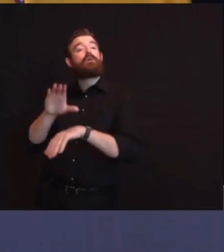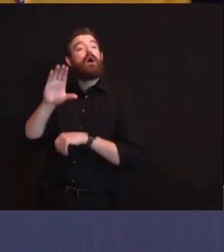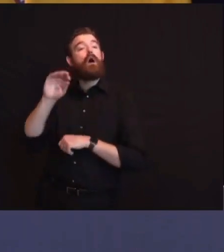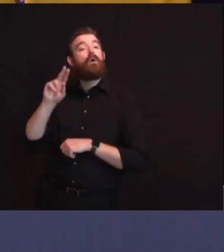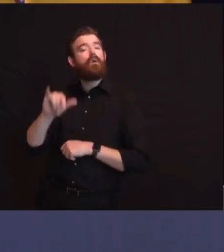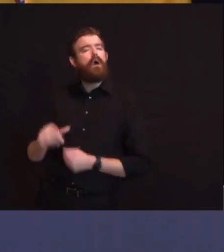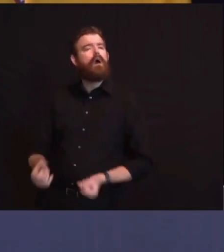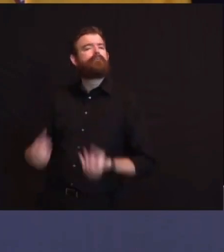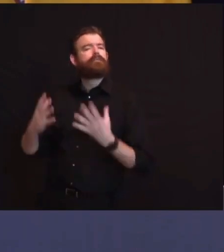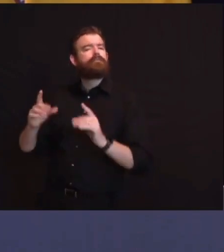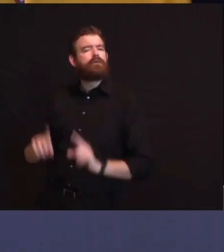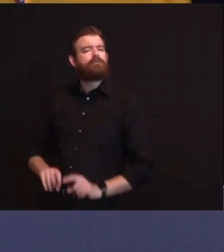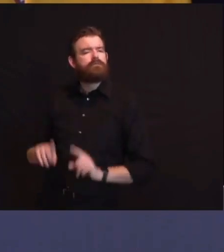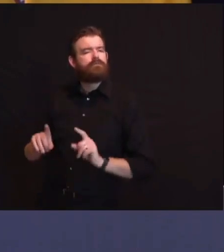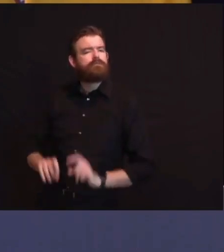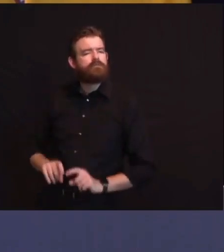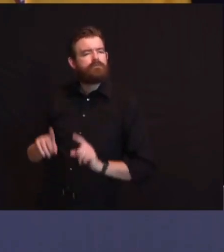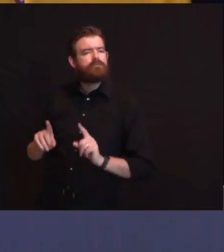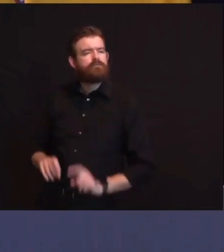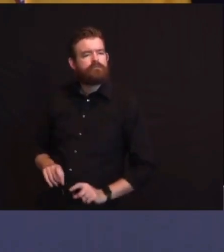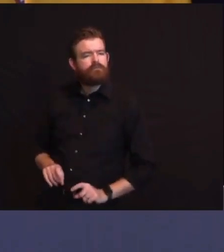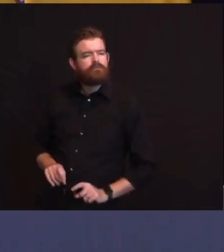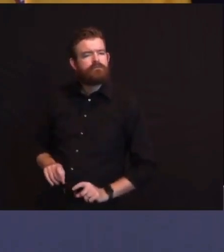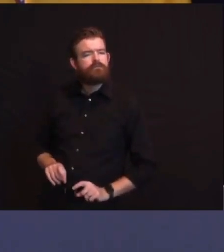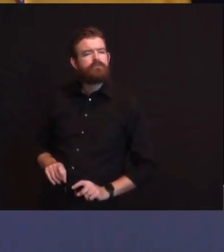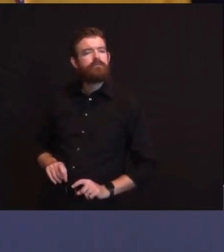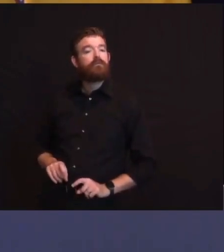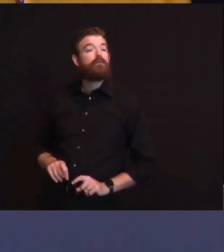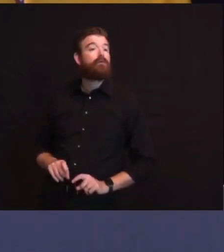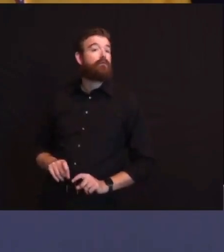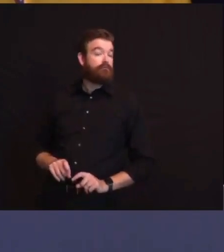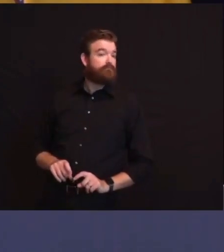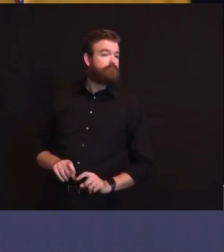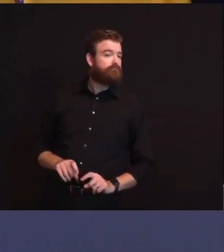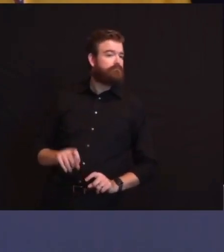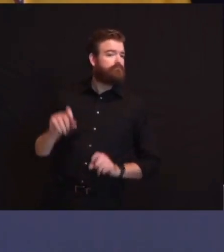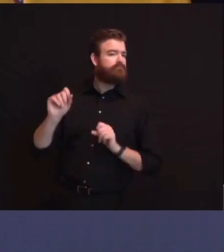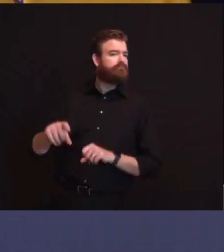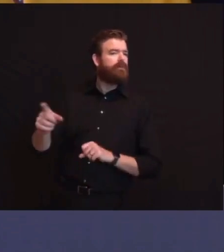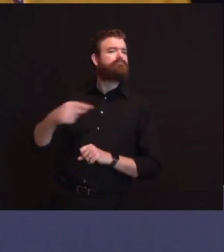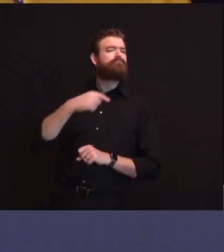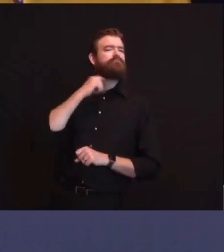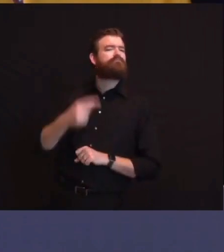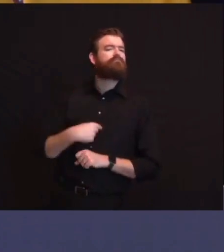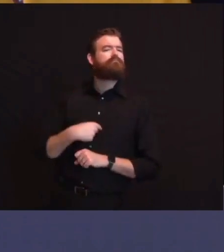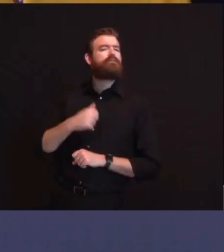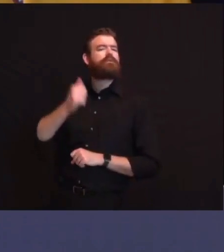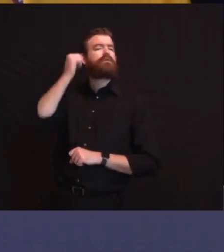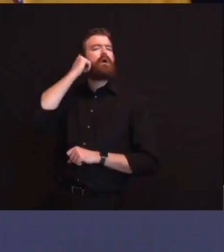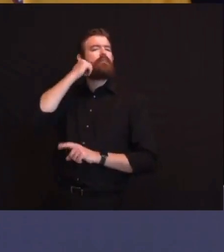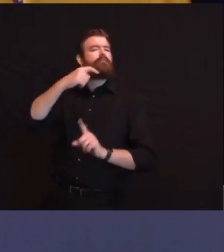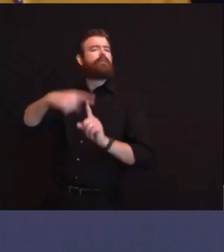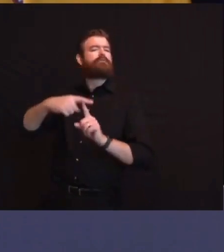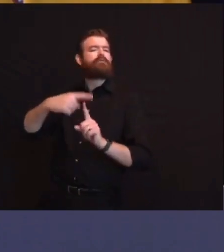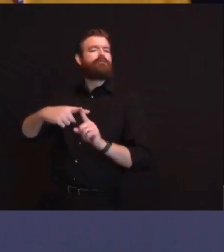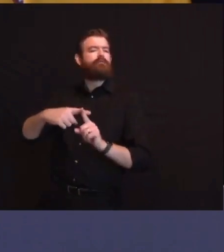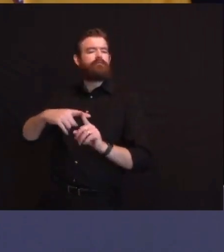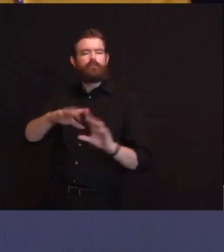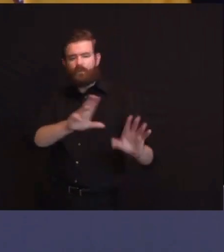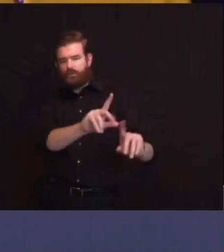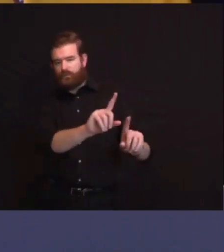day like we get the rate of transmission to give a better sense of how bad these outbreaks are? Hold on one second. Ocean